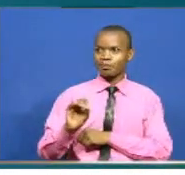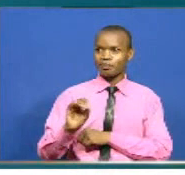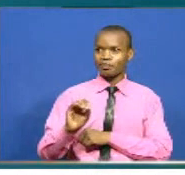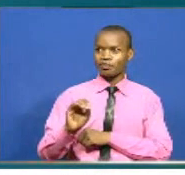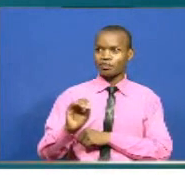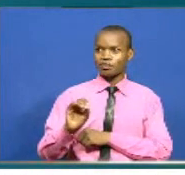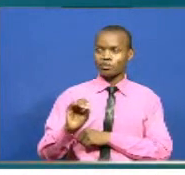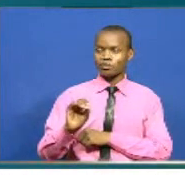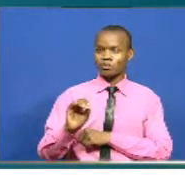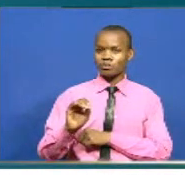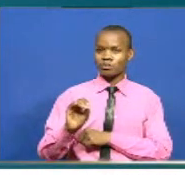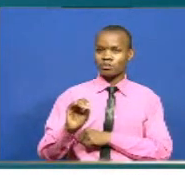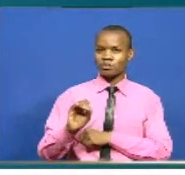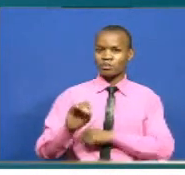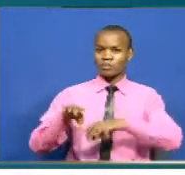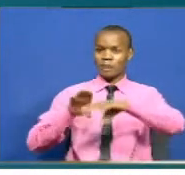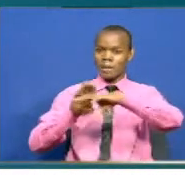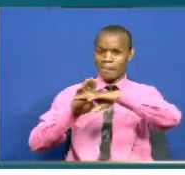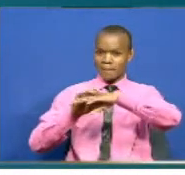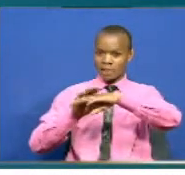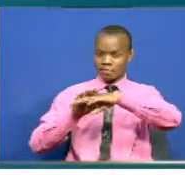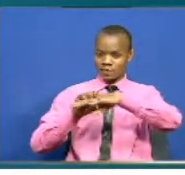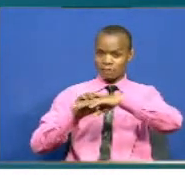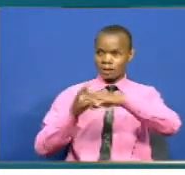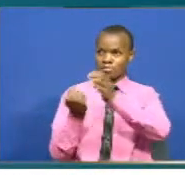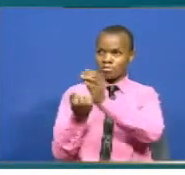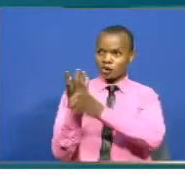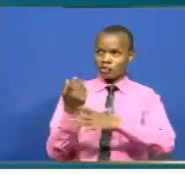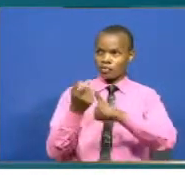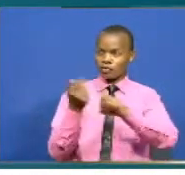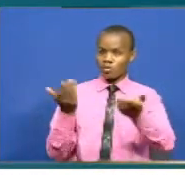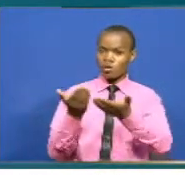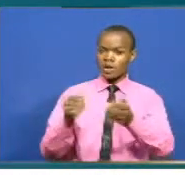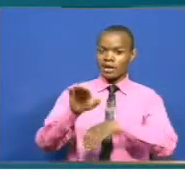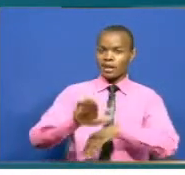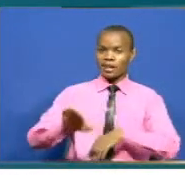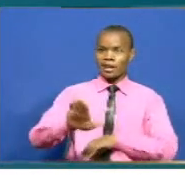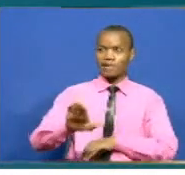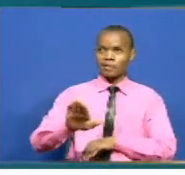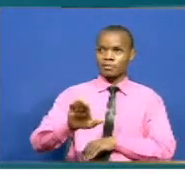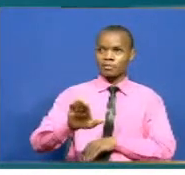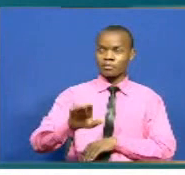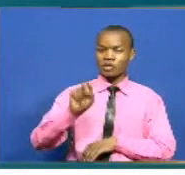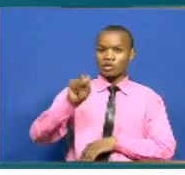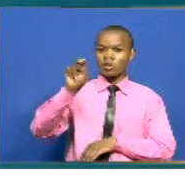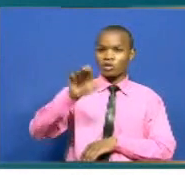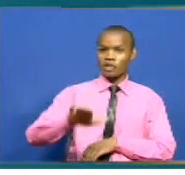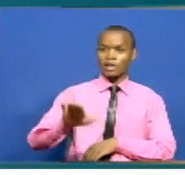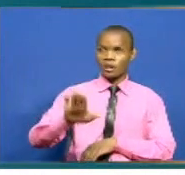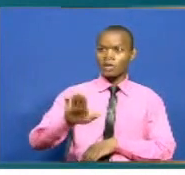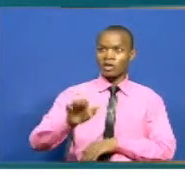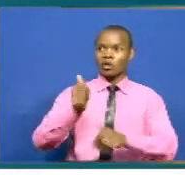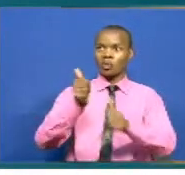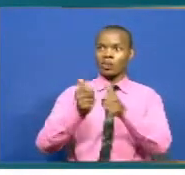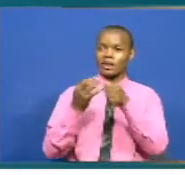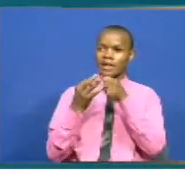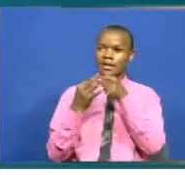the meat products come from those regions, mm-hmm. you know, the nomadic pastoralist region, which is about